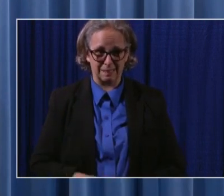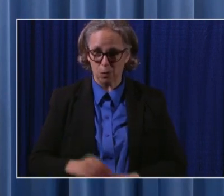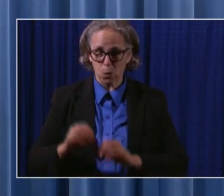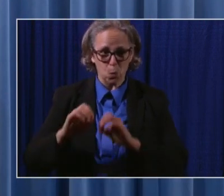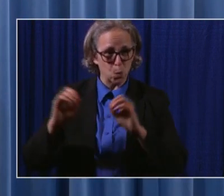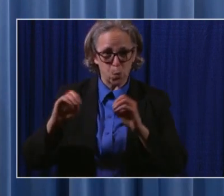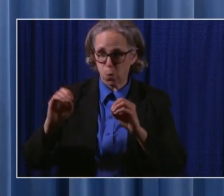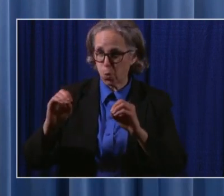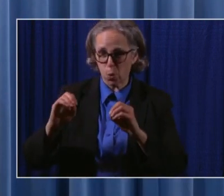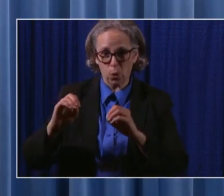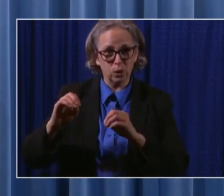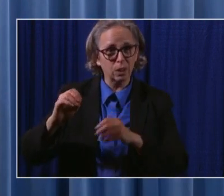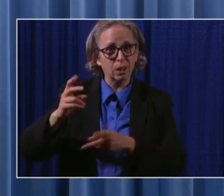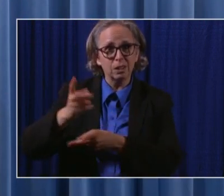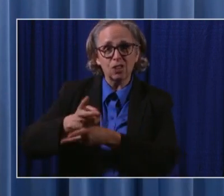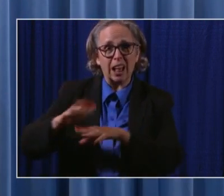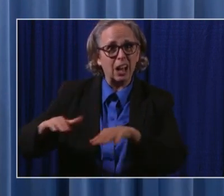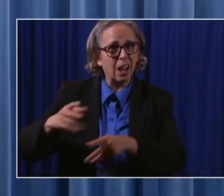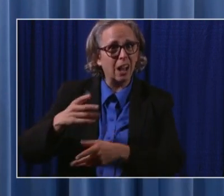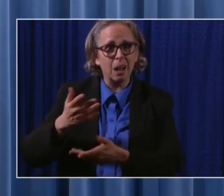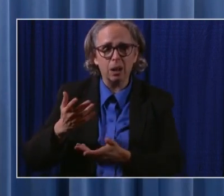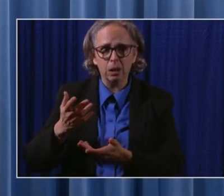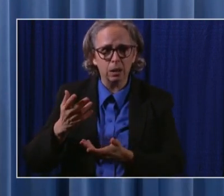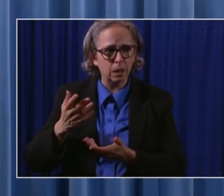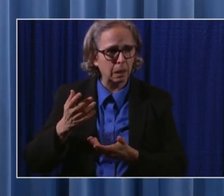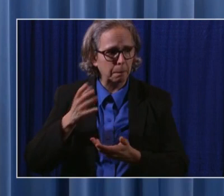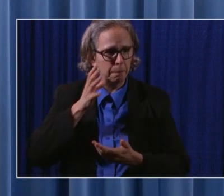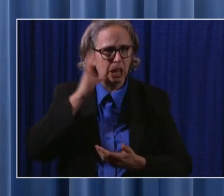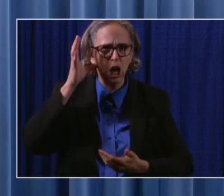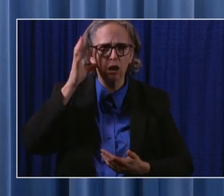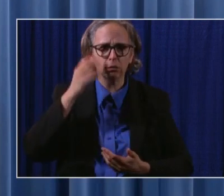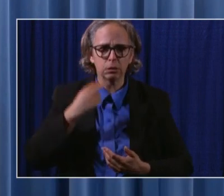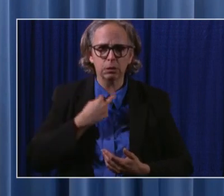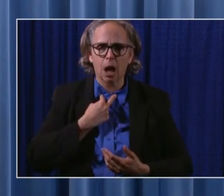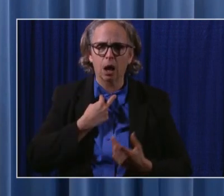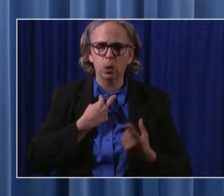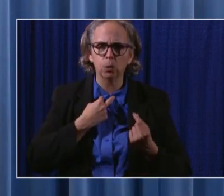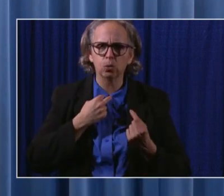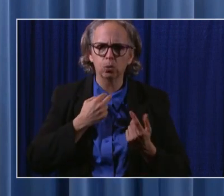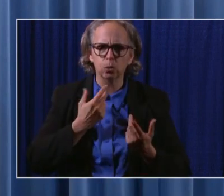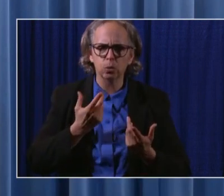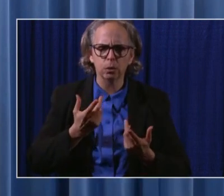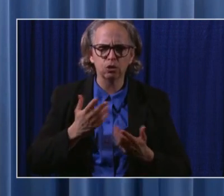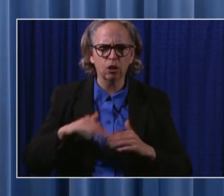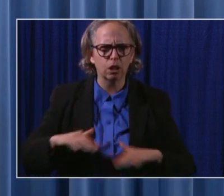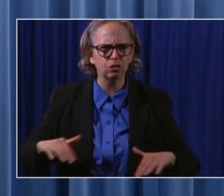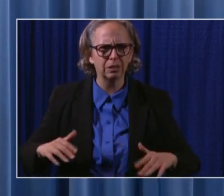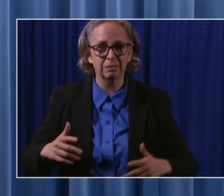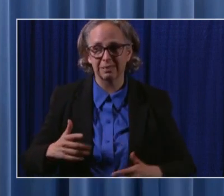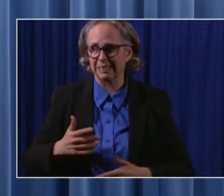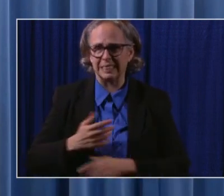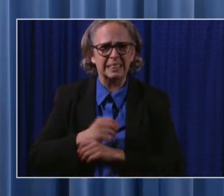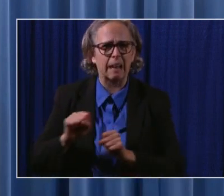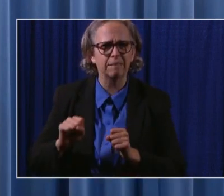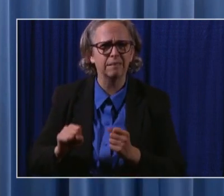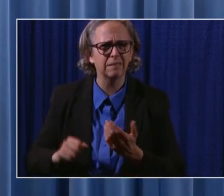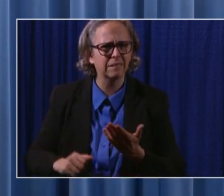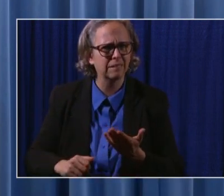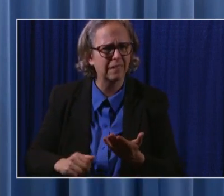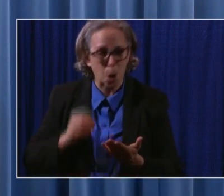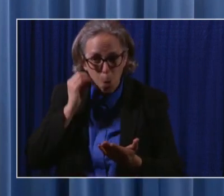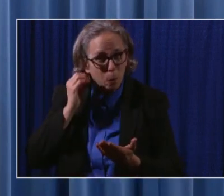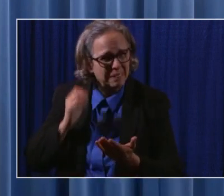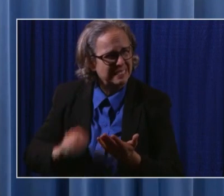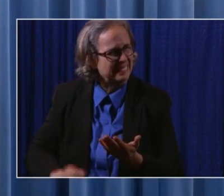these choices are one choice or the other, neither one is exactly what you want, that the alternative of these